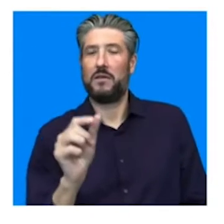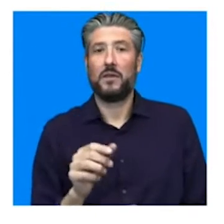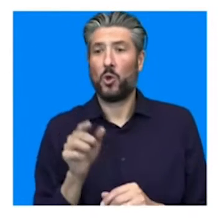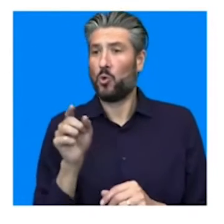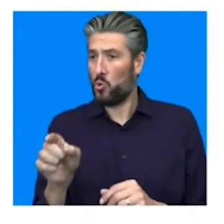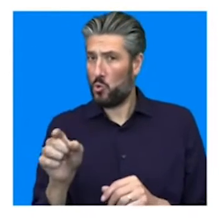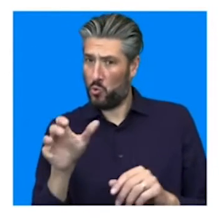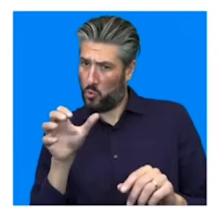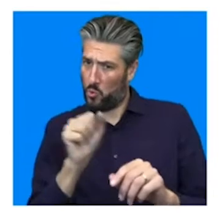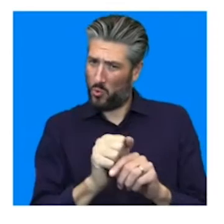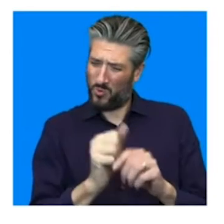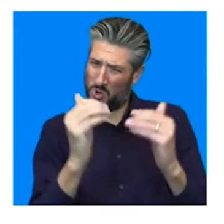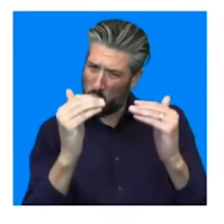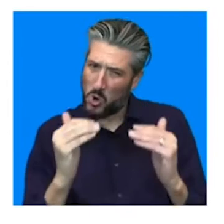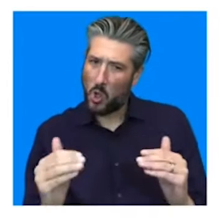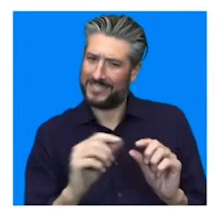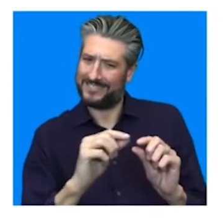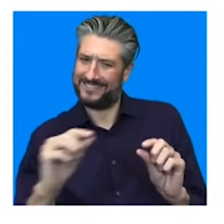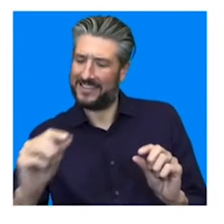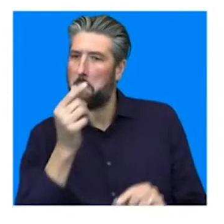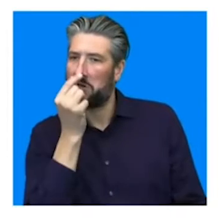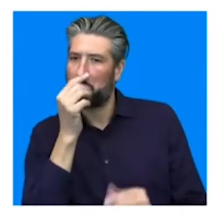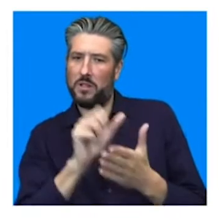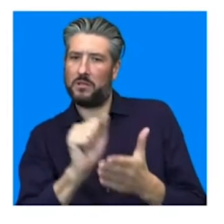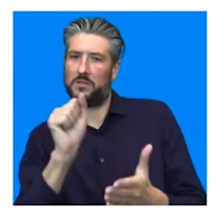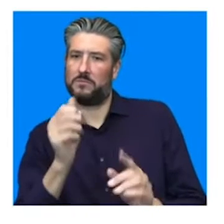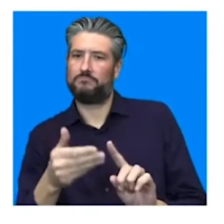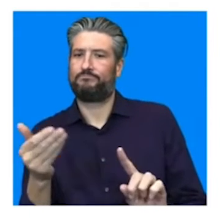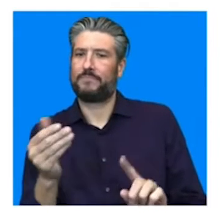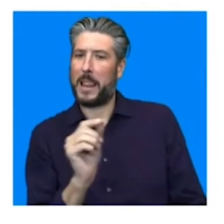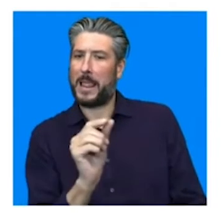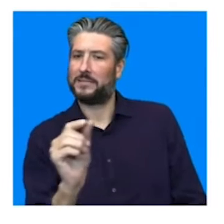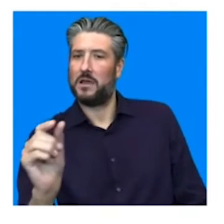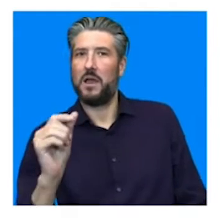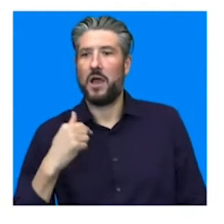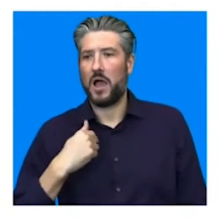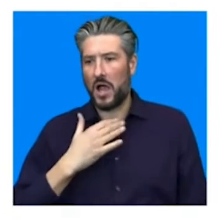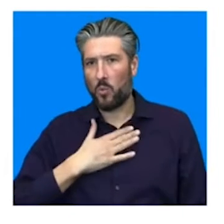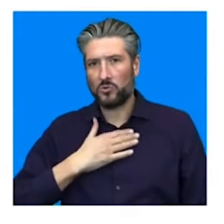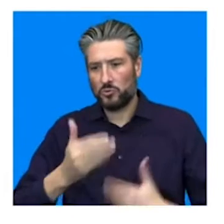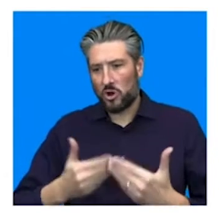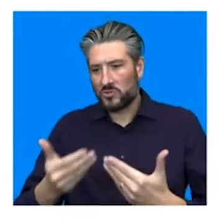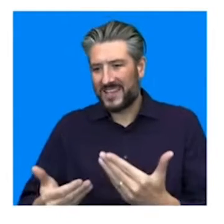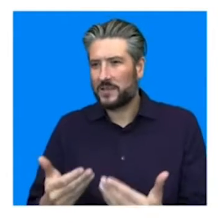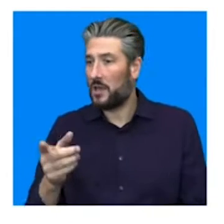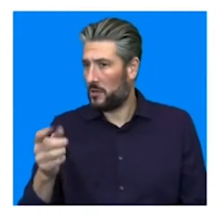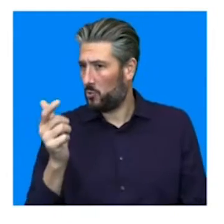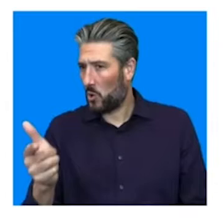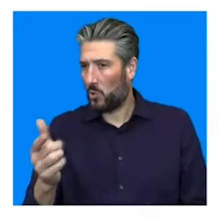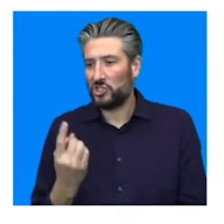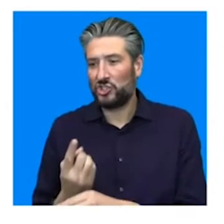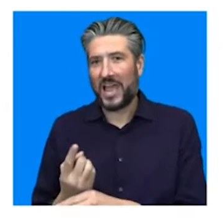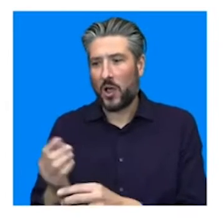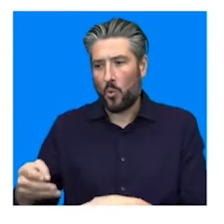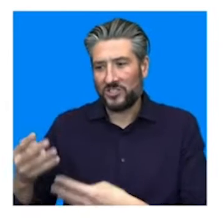row that you can read. And so that I can process these, hopefully, type that into the chat window, but type a